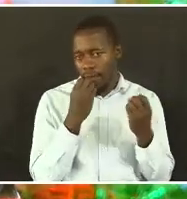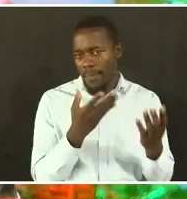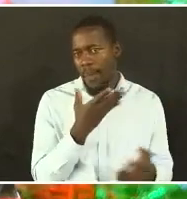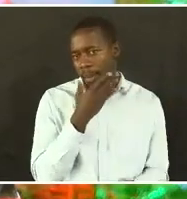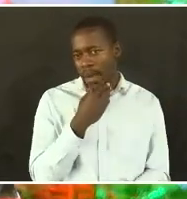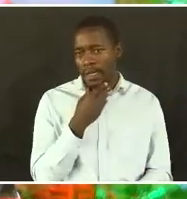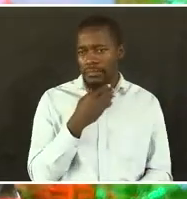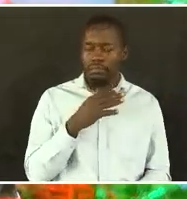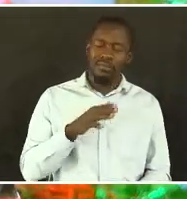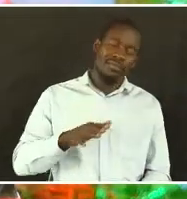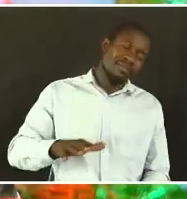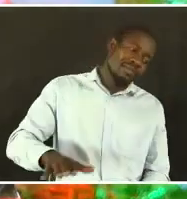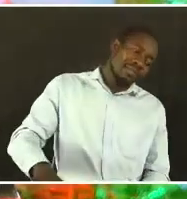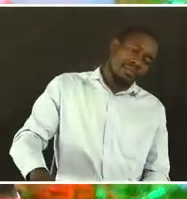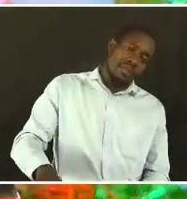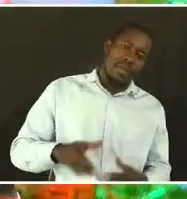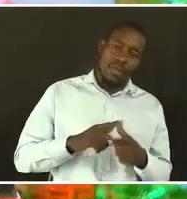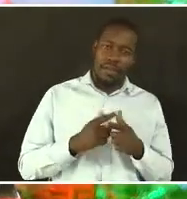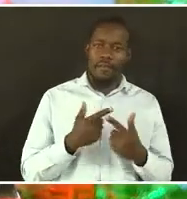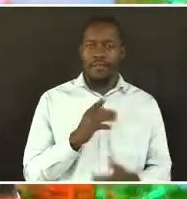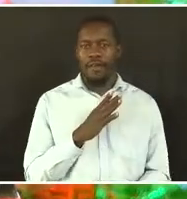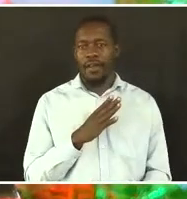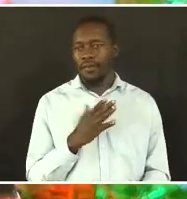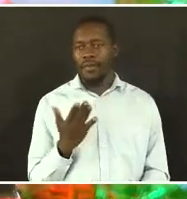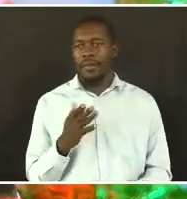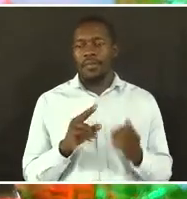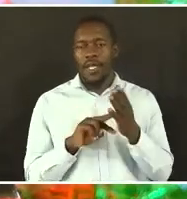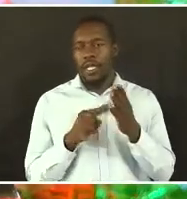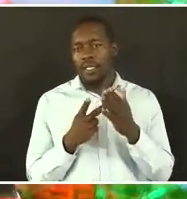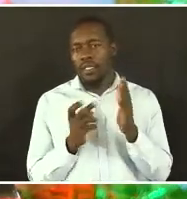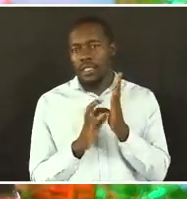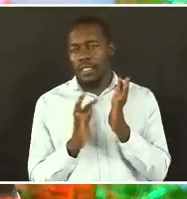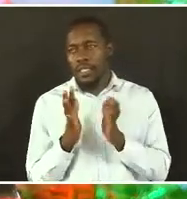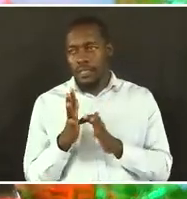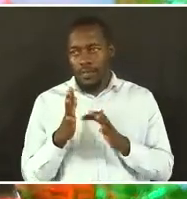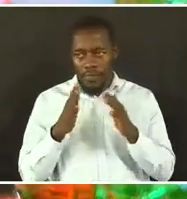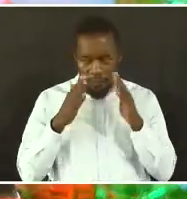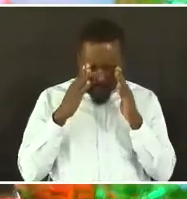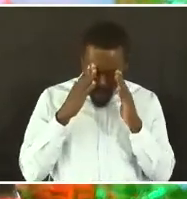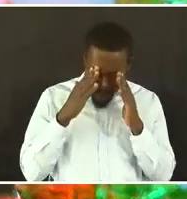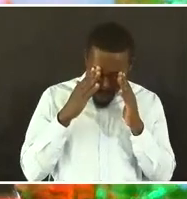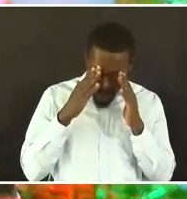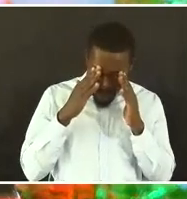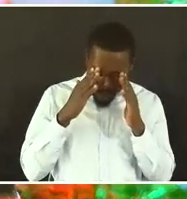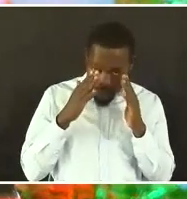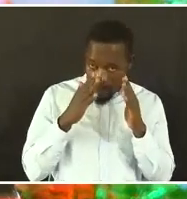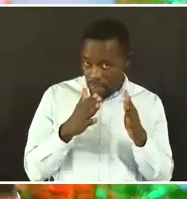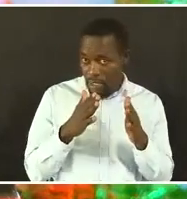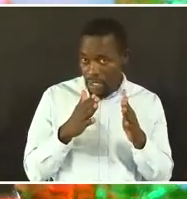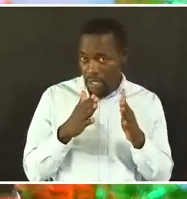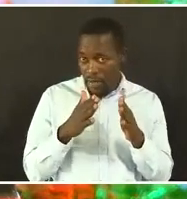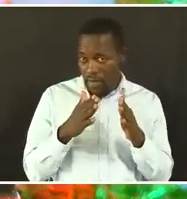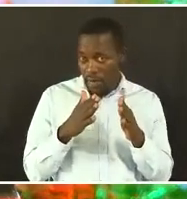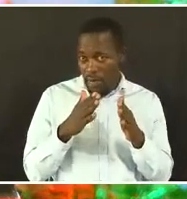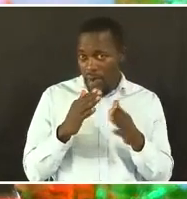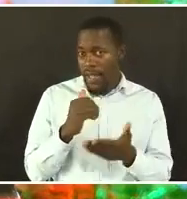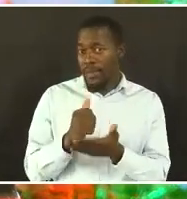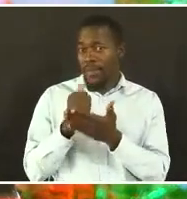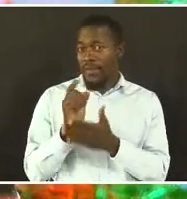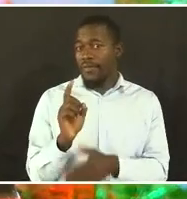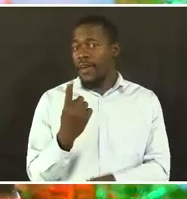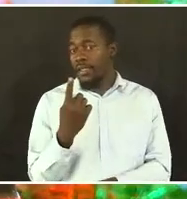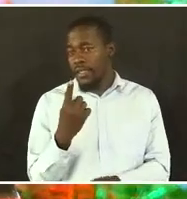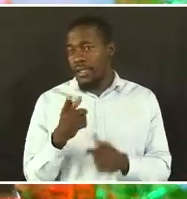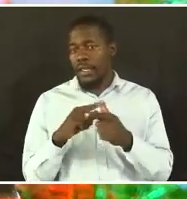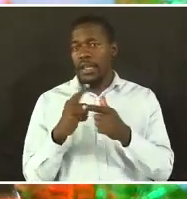forth your hand. So Jesus focuses. Jesus does this. He relieves the physical so that you can